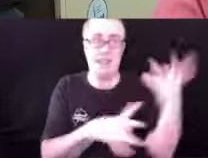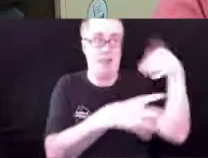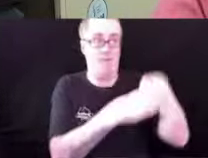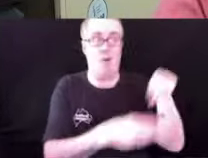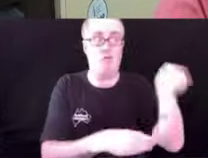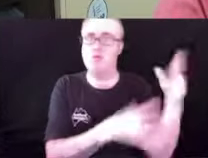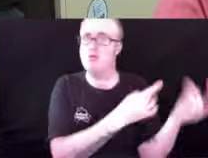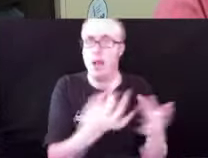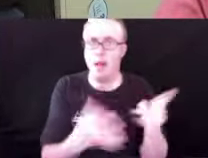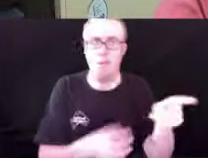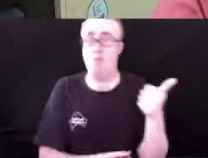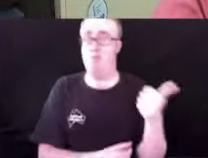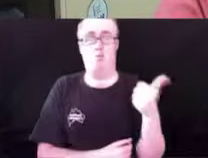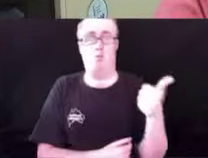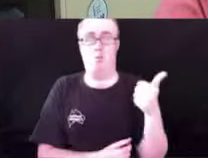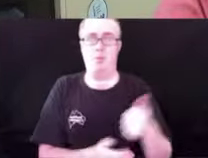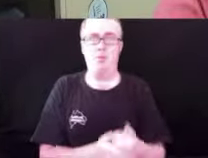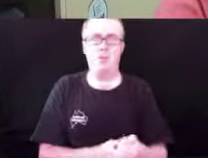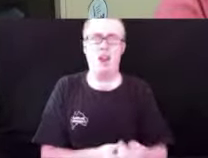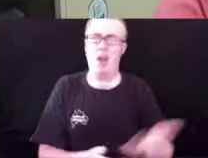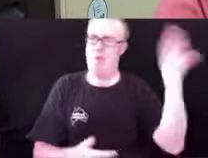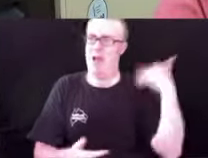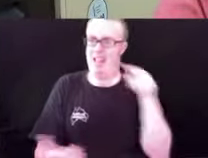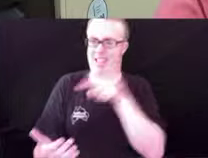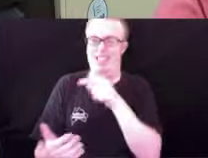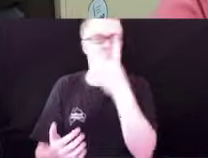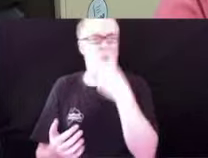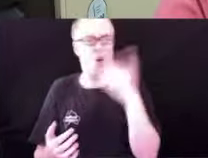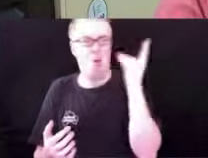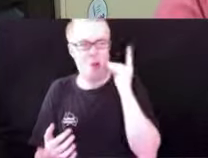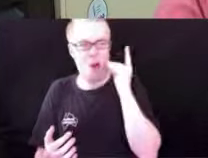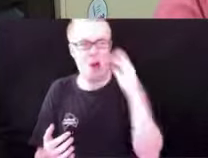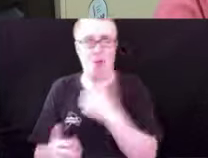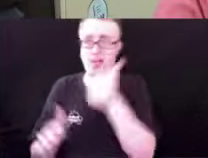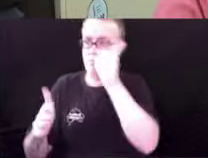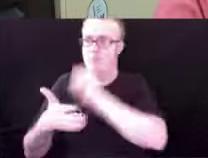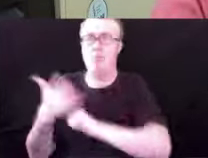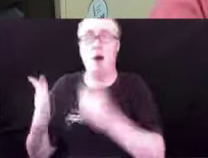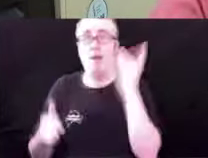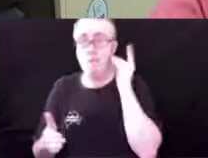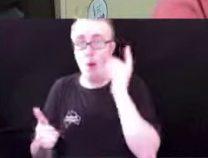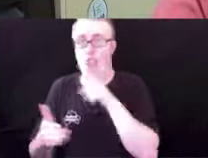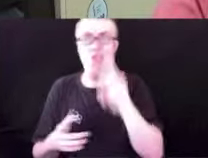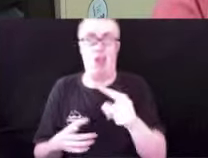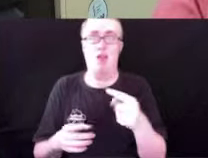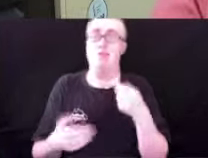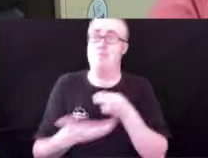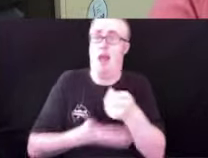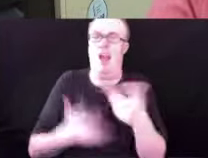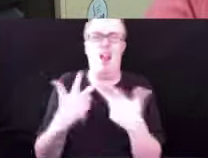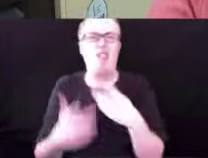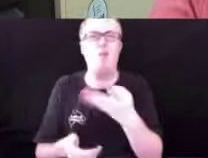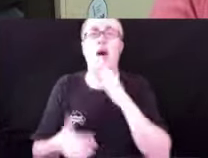and all of the other things that we need, because my original mobile phone, I had to pay the phone